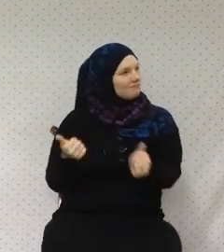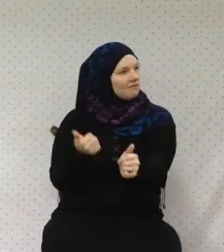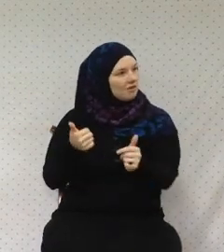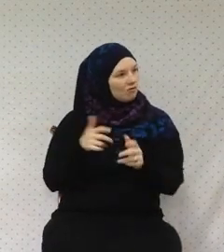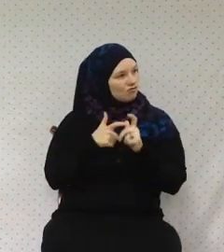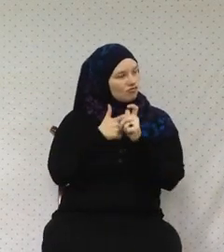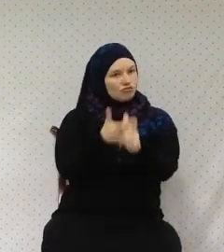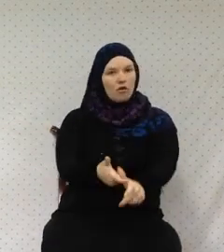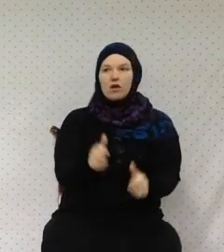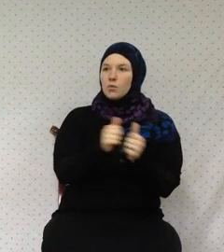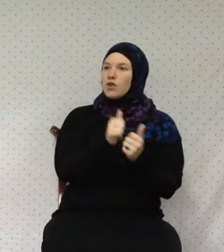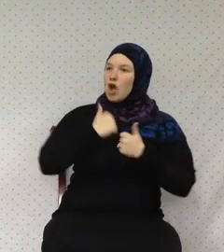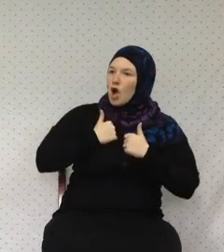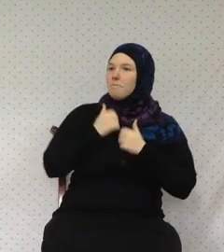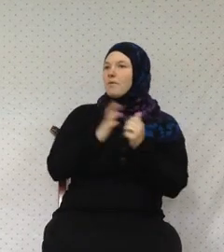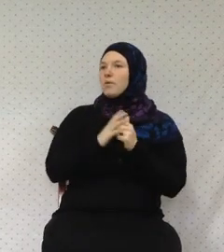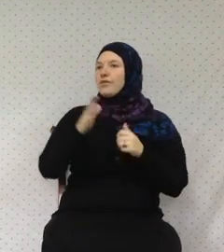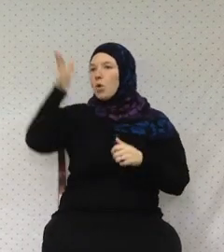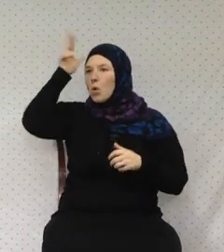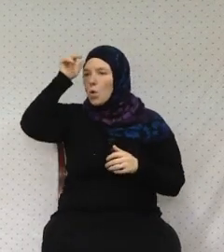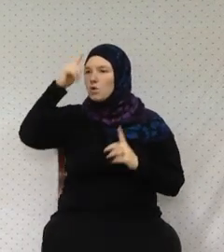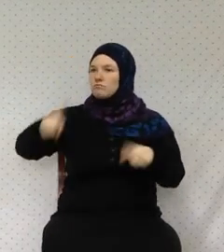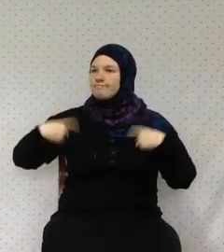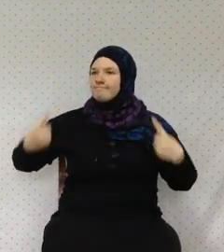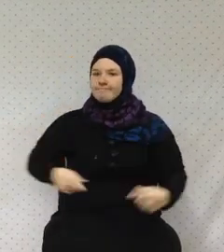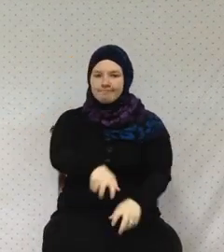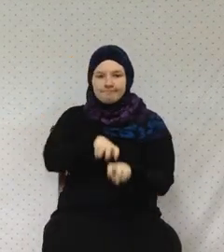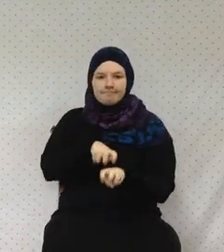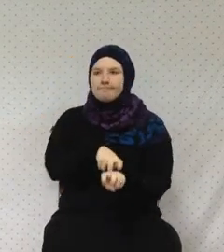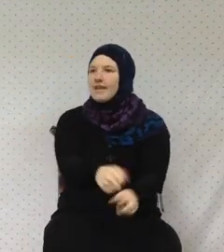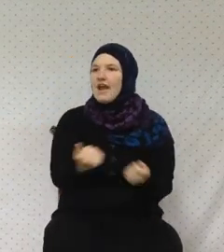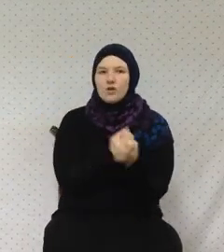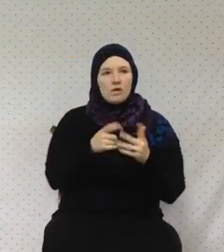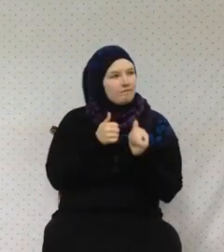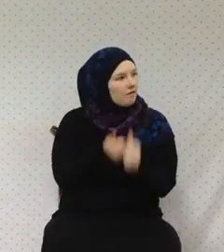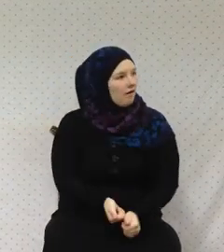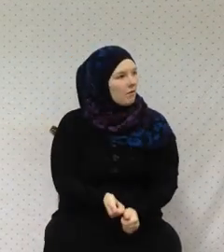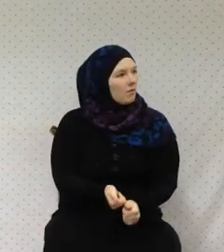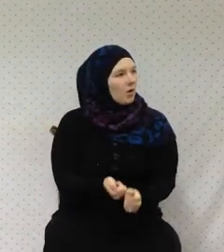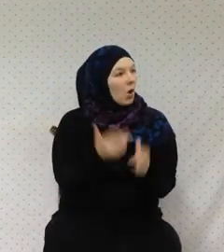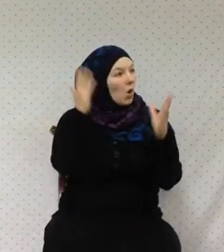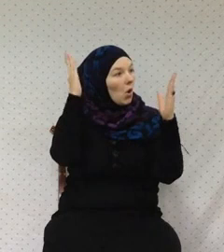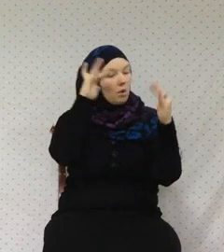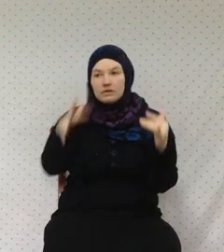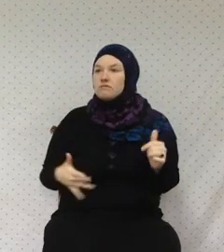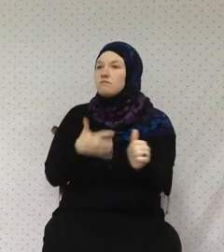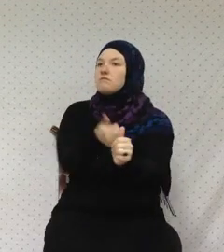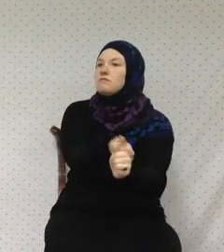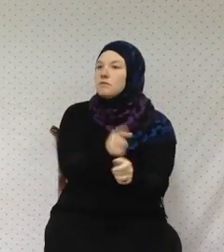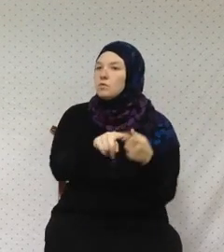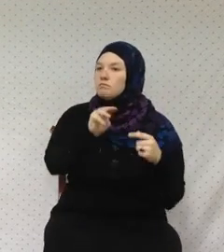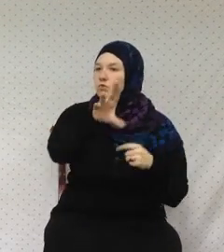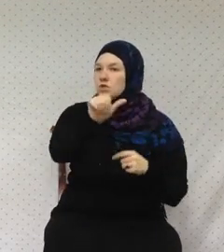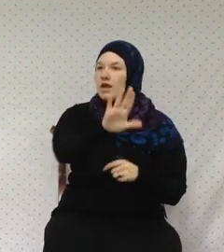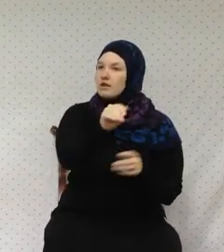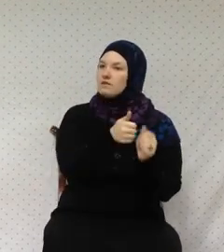them, running with the army, the chariots, the leaders, everybody, hoping to catch Musa